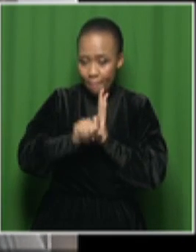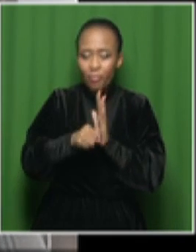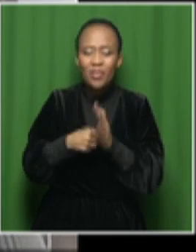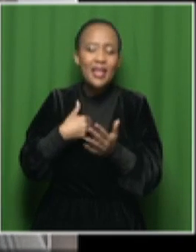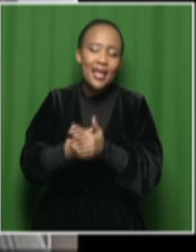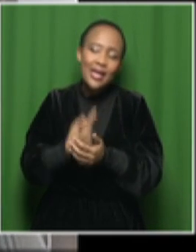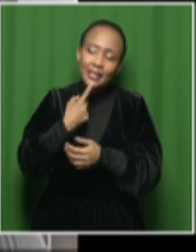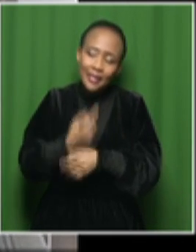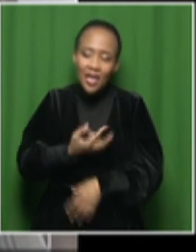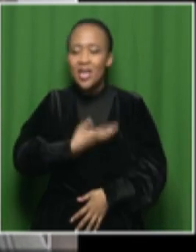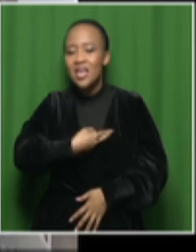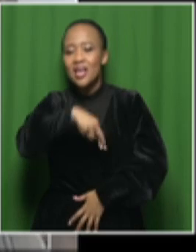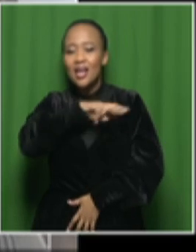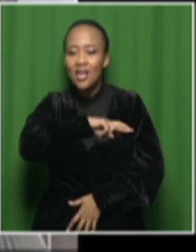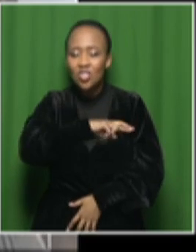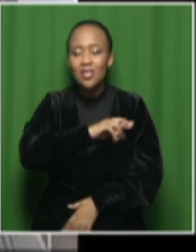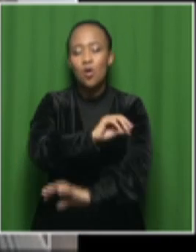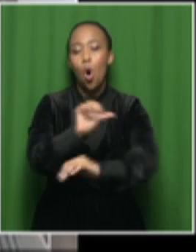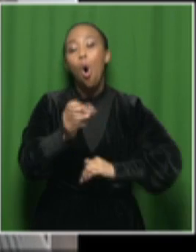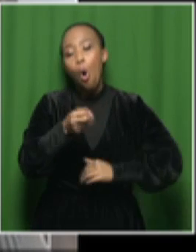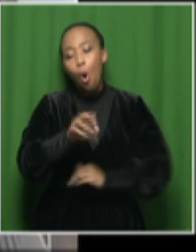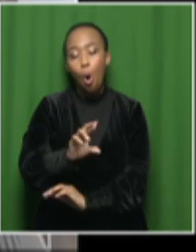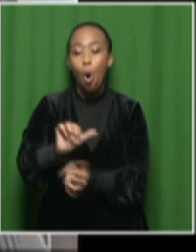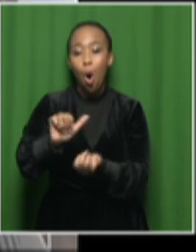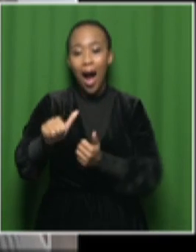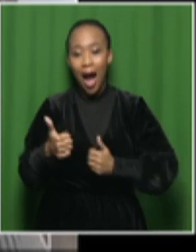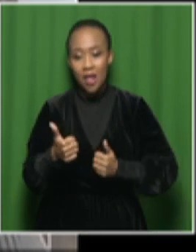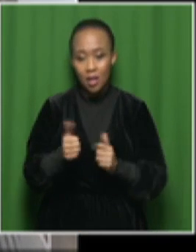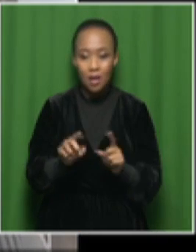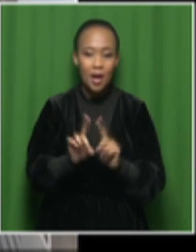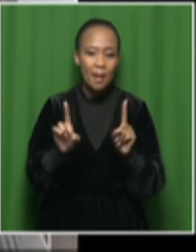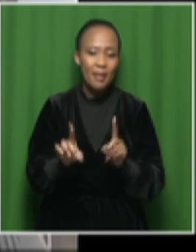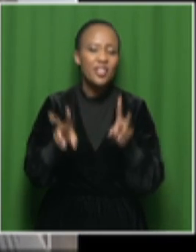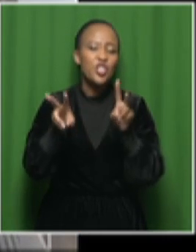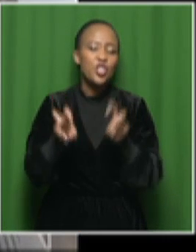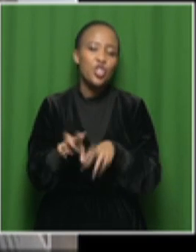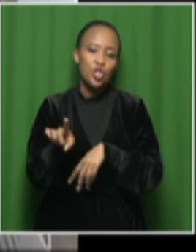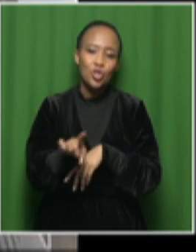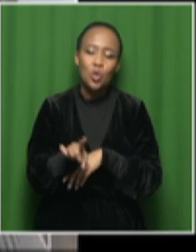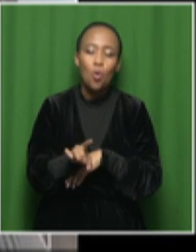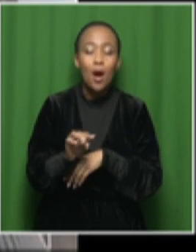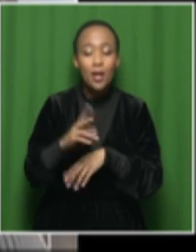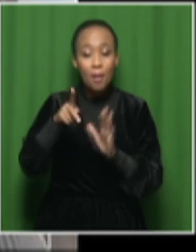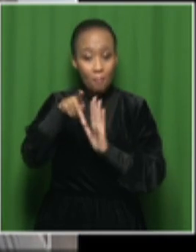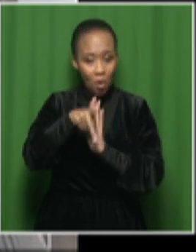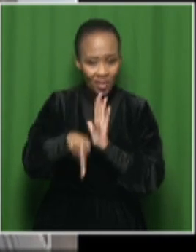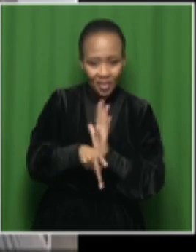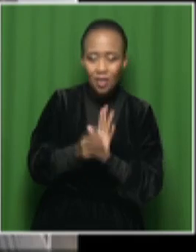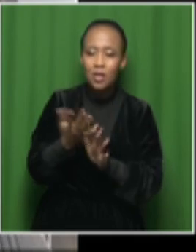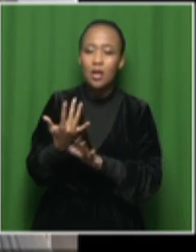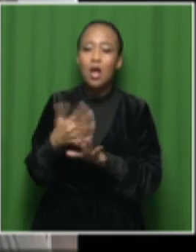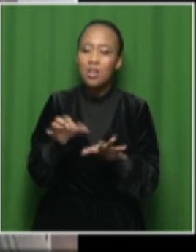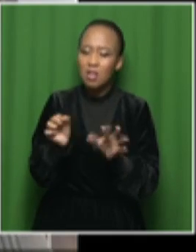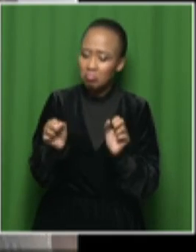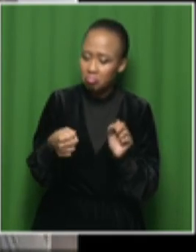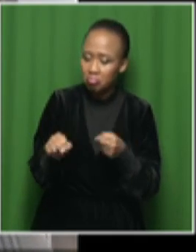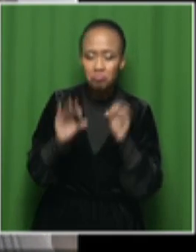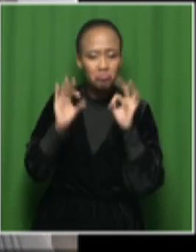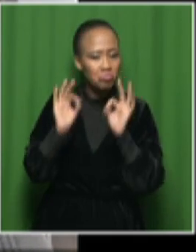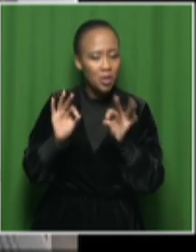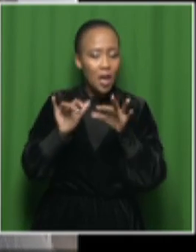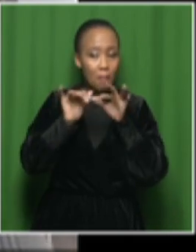or the other, but the issue being that policy and the implementation of policy and the employment of correct people in the